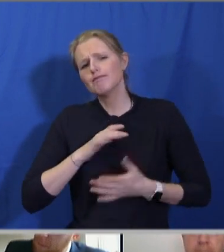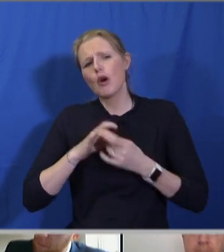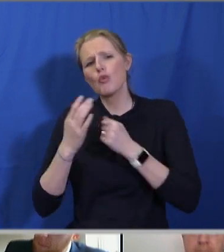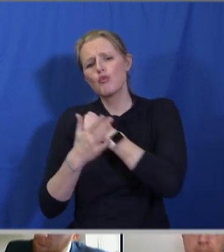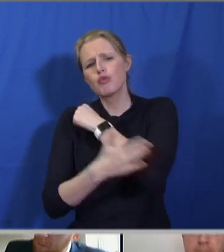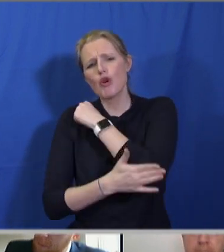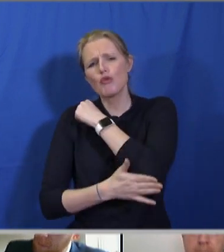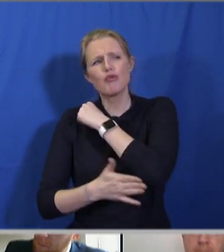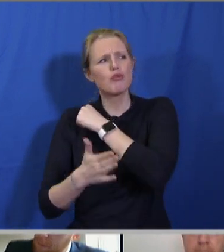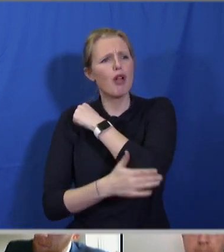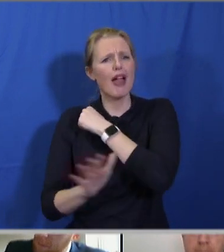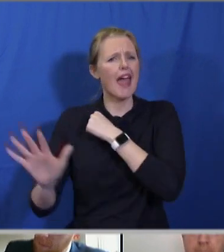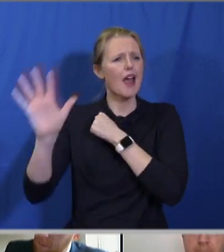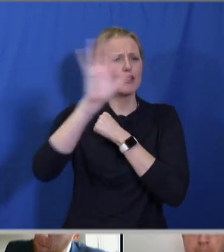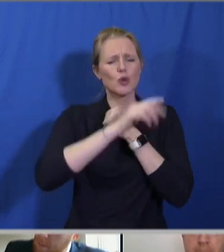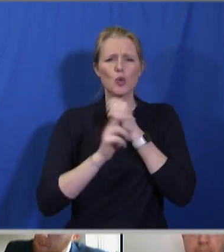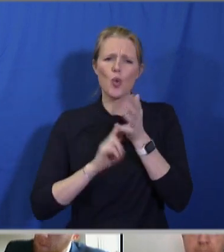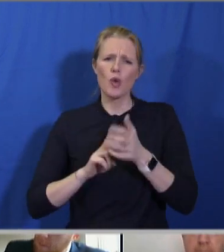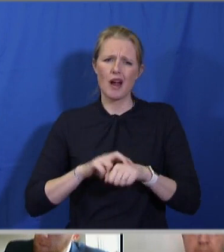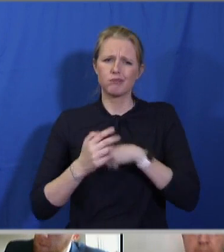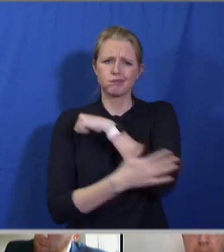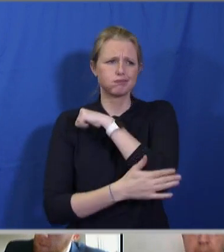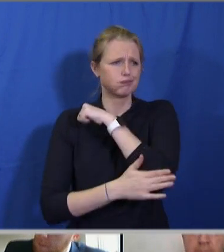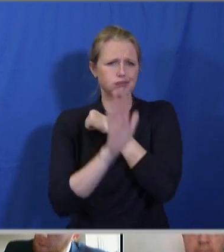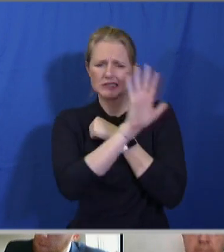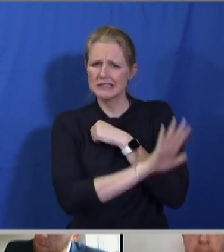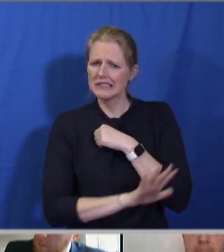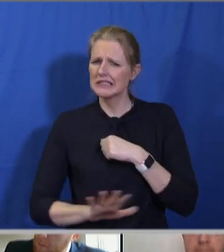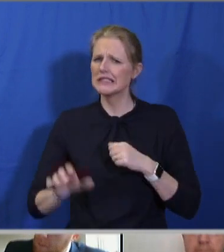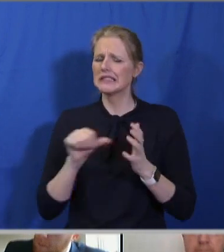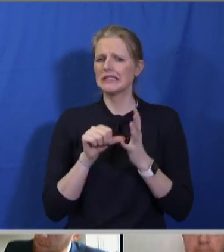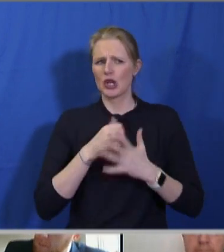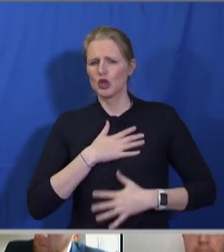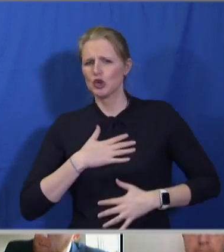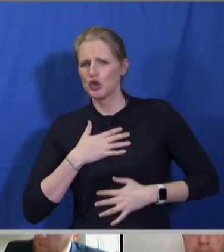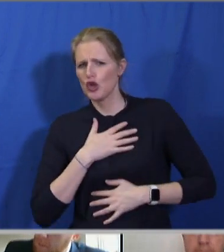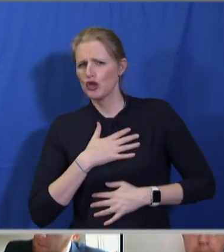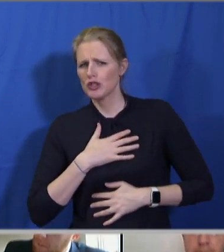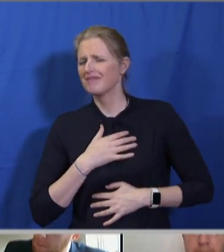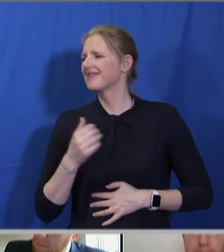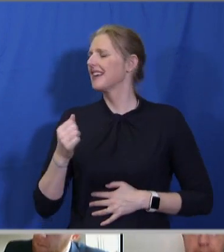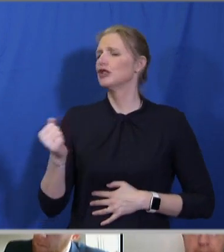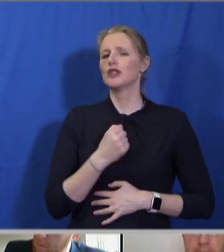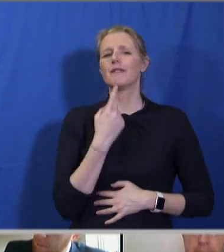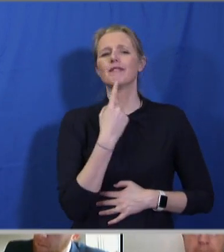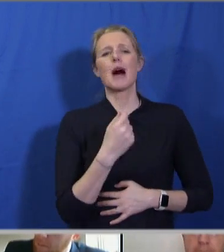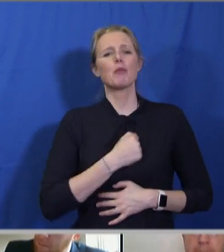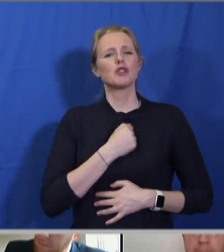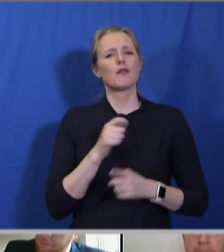areas within Northern Ireland. And I should have, Chair, earlier passed on Deborah's apologies for this meeting.